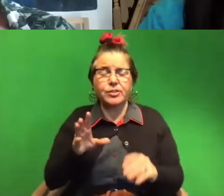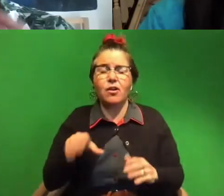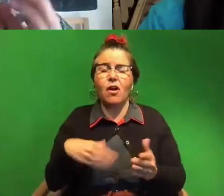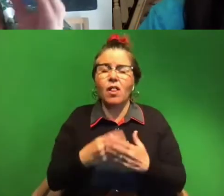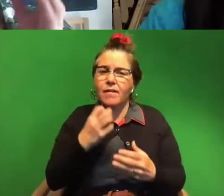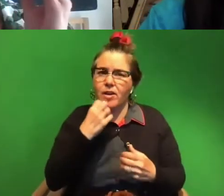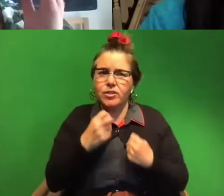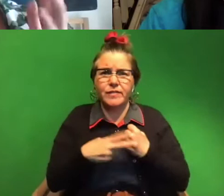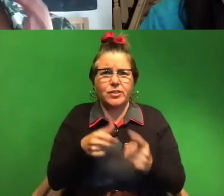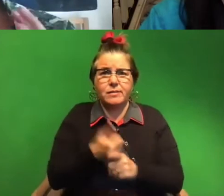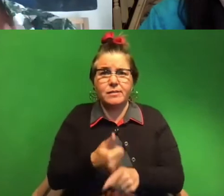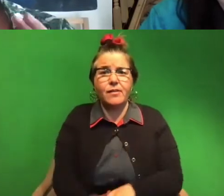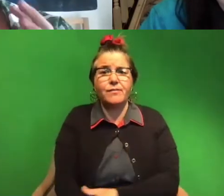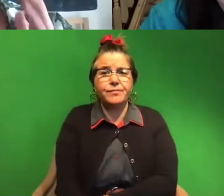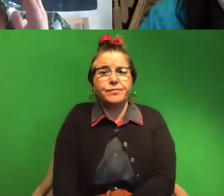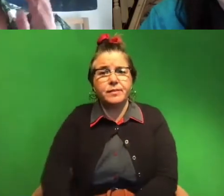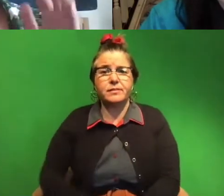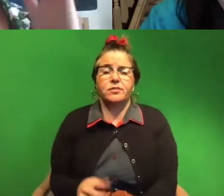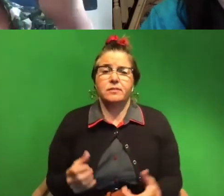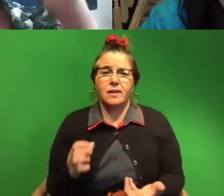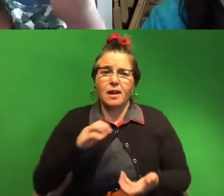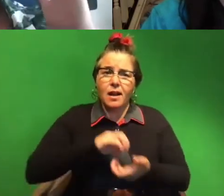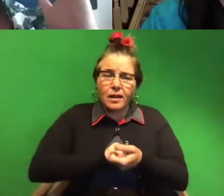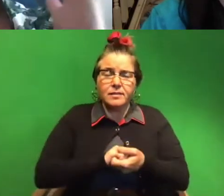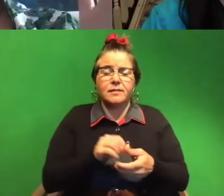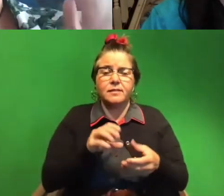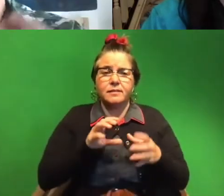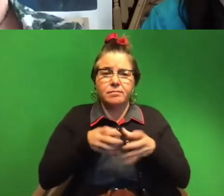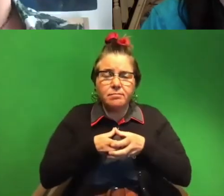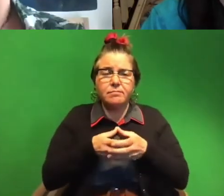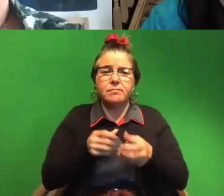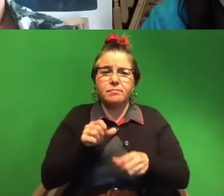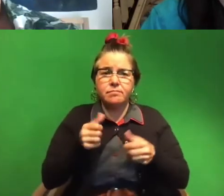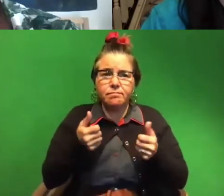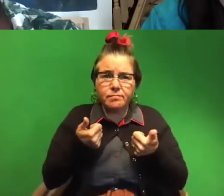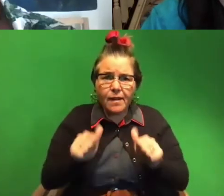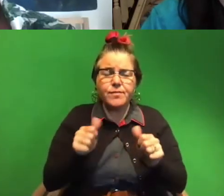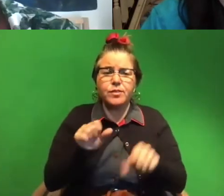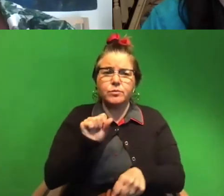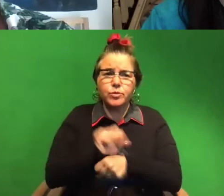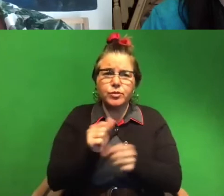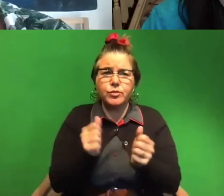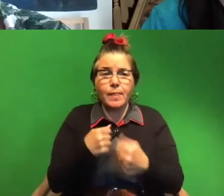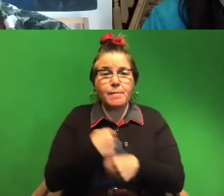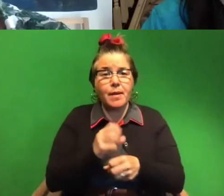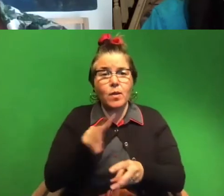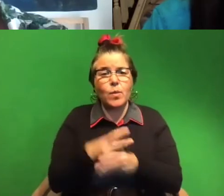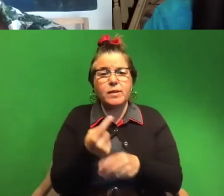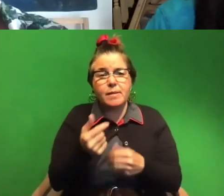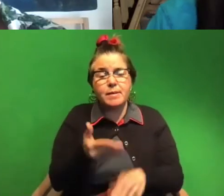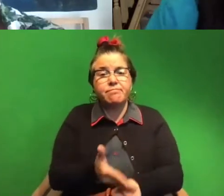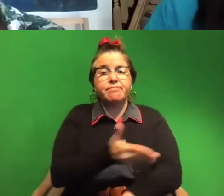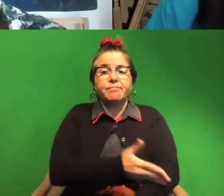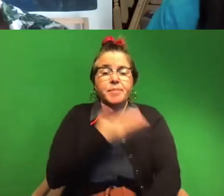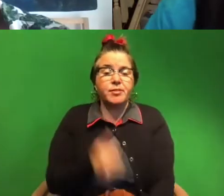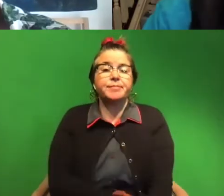itself. It's a collective organization, it's a collective effort for us to make the world just a little bit better.